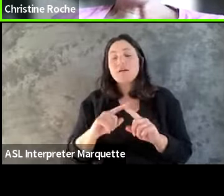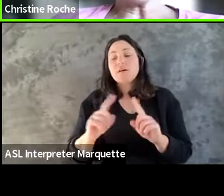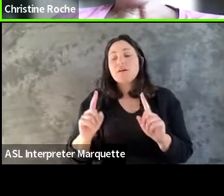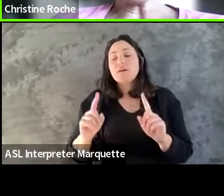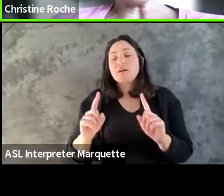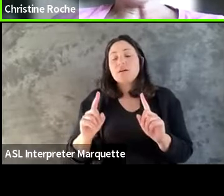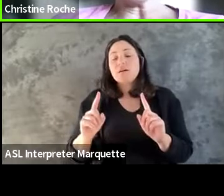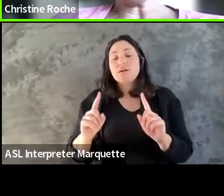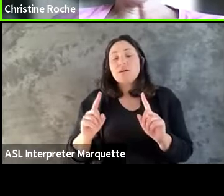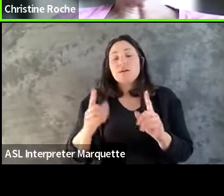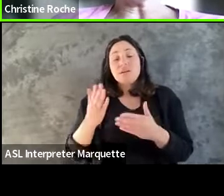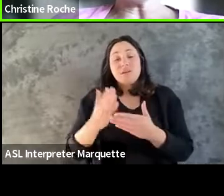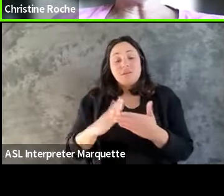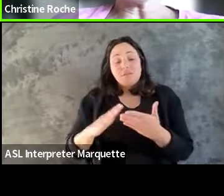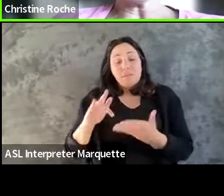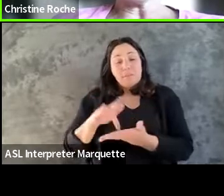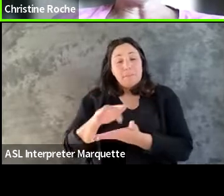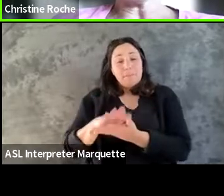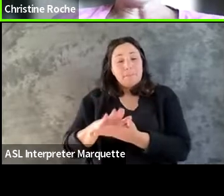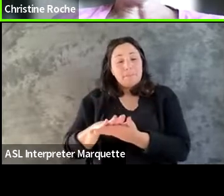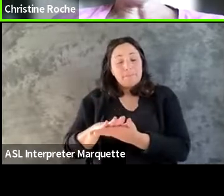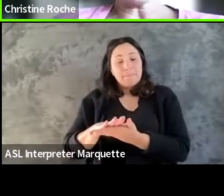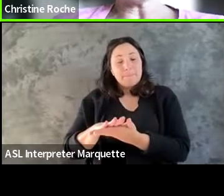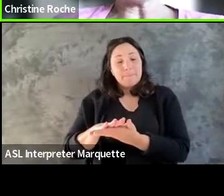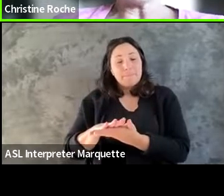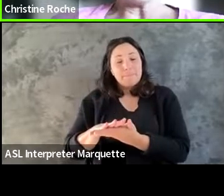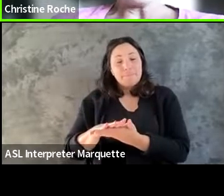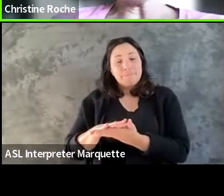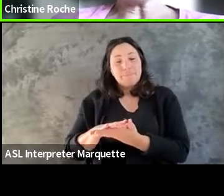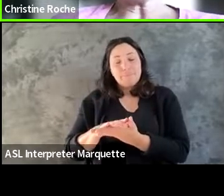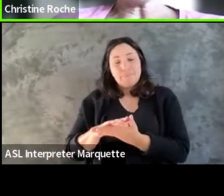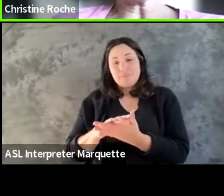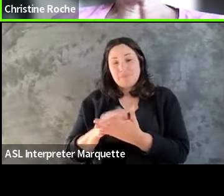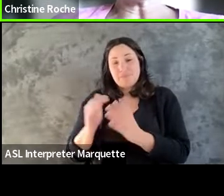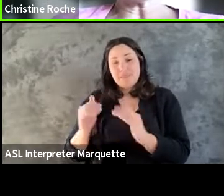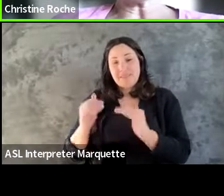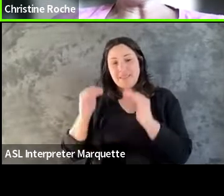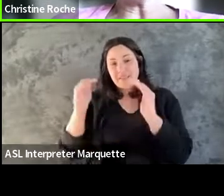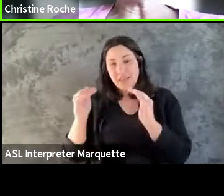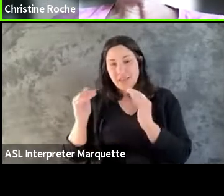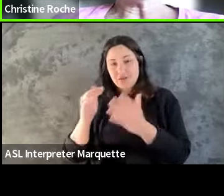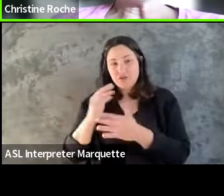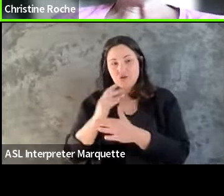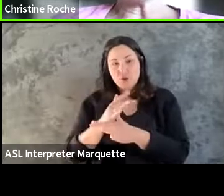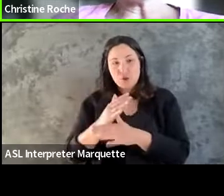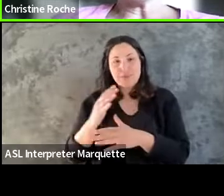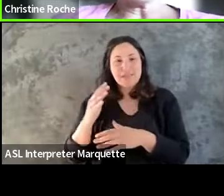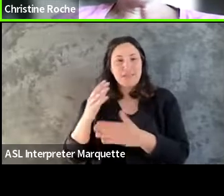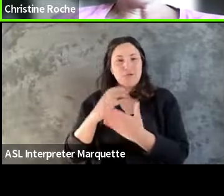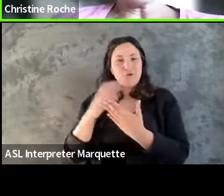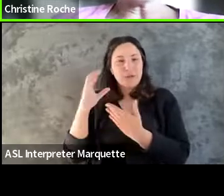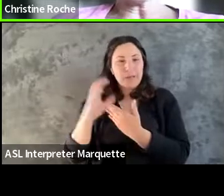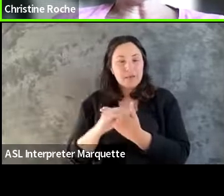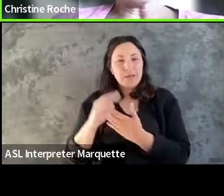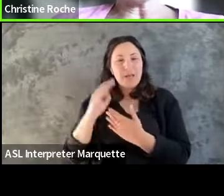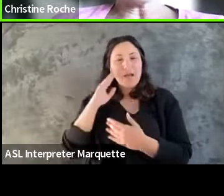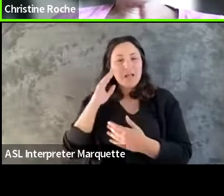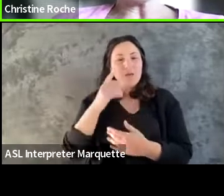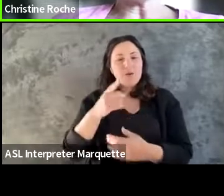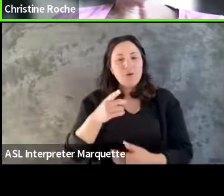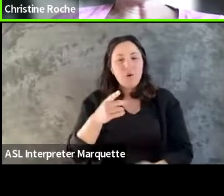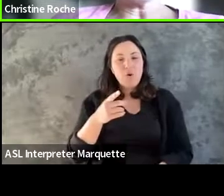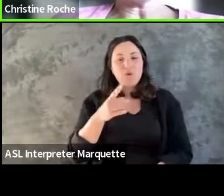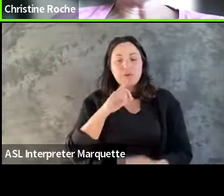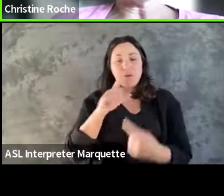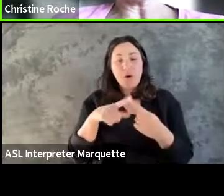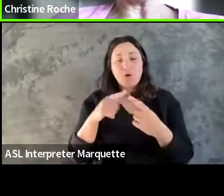there are some middle school parents that are really concerned about the advanced German and the instruction, the curriculum. And I know, Dr. Schroeder, you talked about German